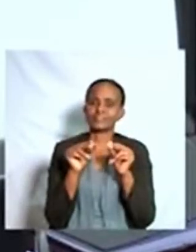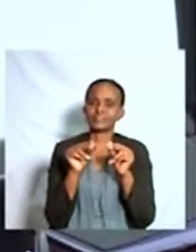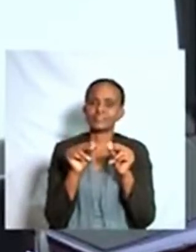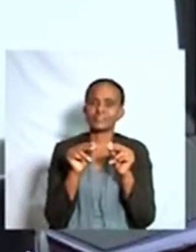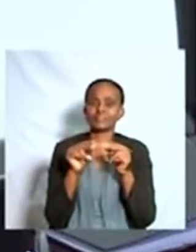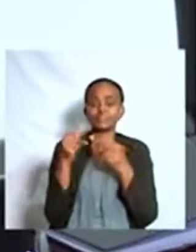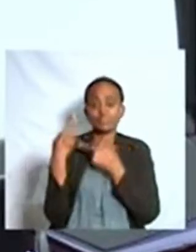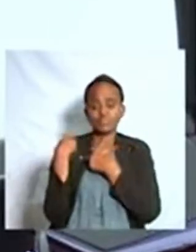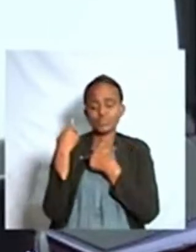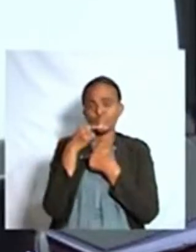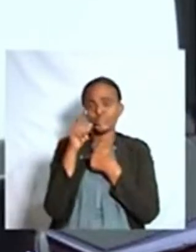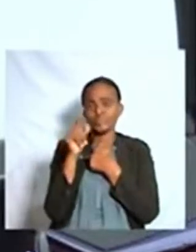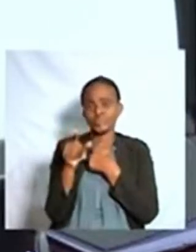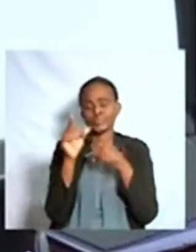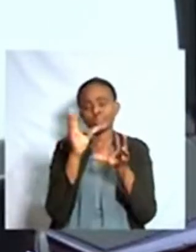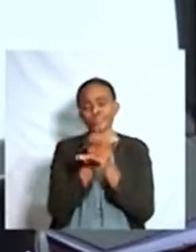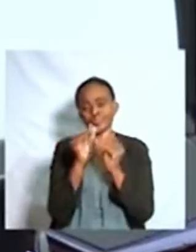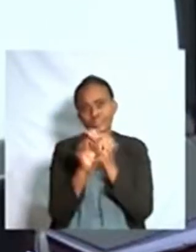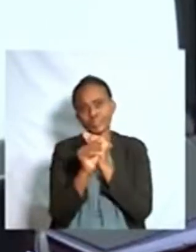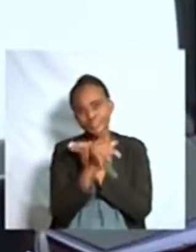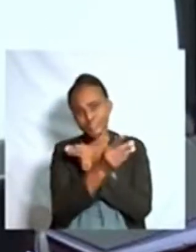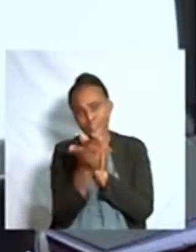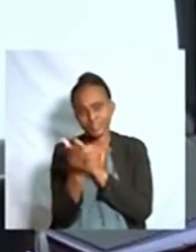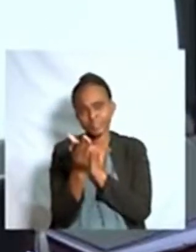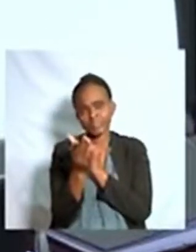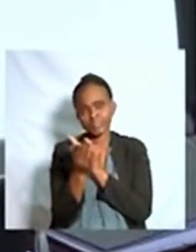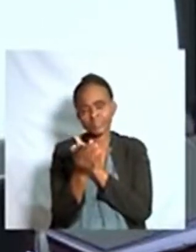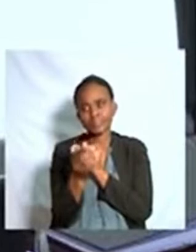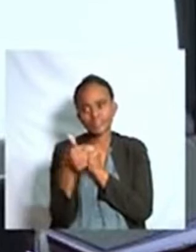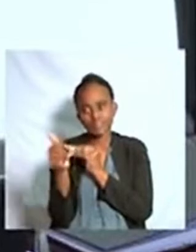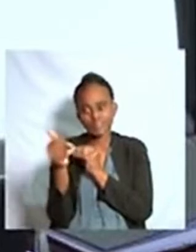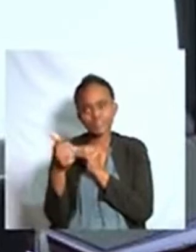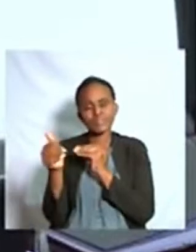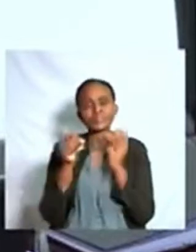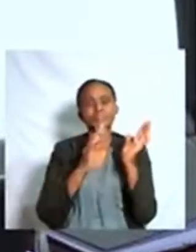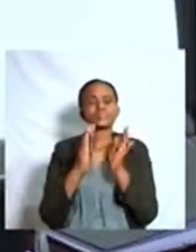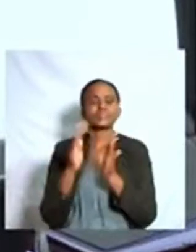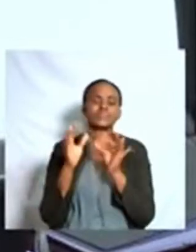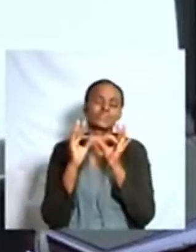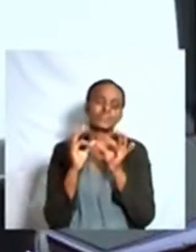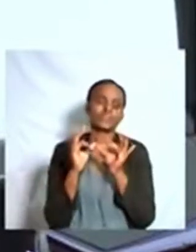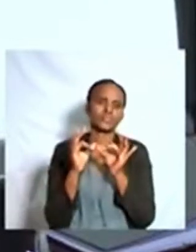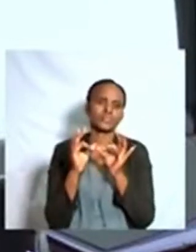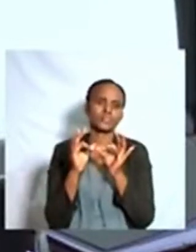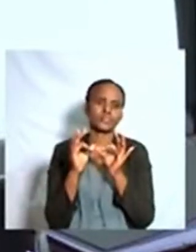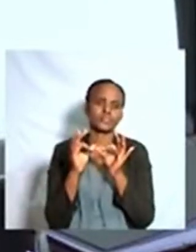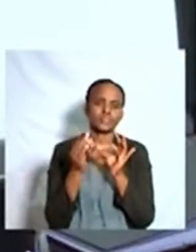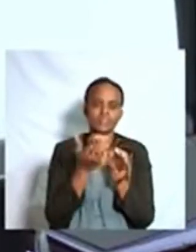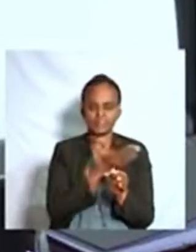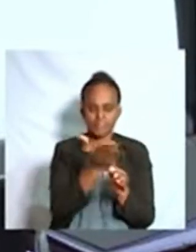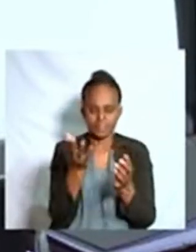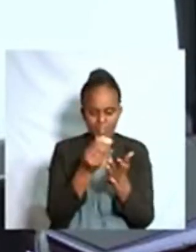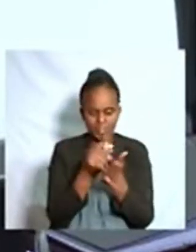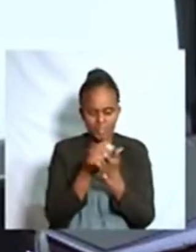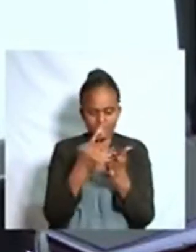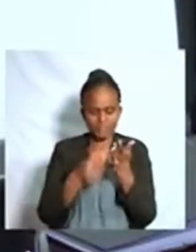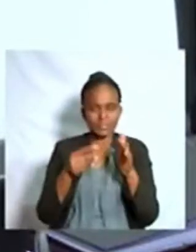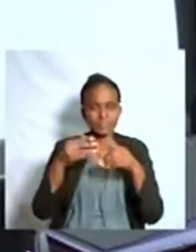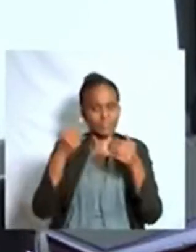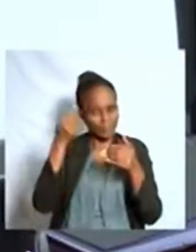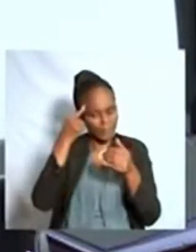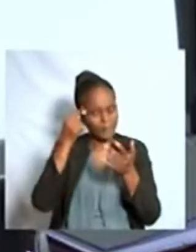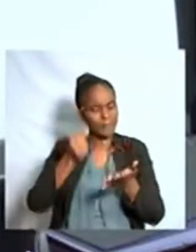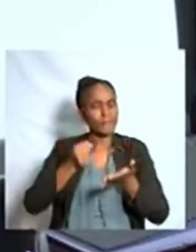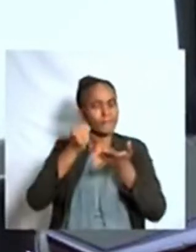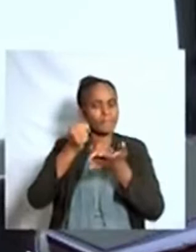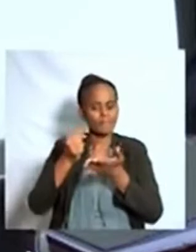cost, those missing parts? So go and put your house in order. These monies that the government is releasing right